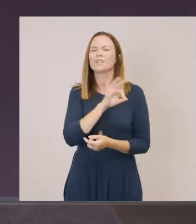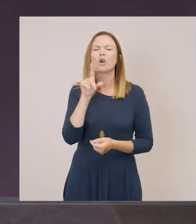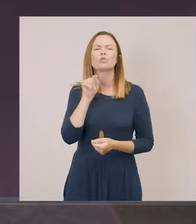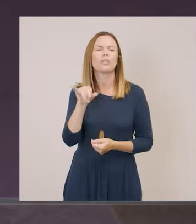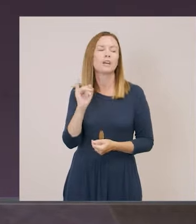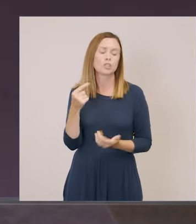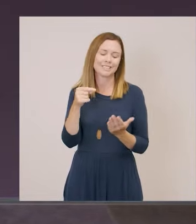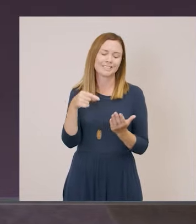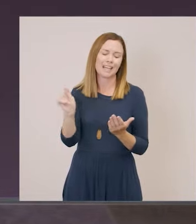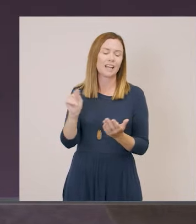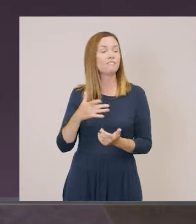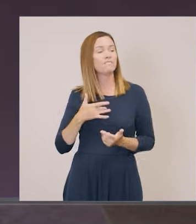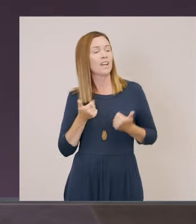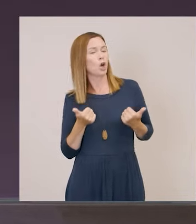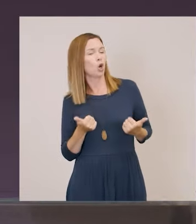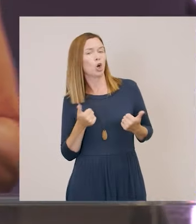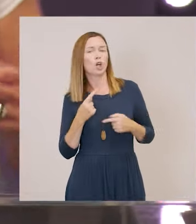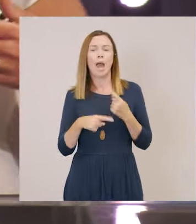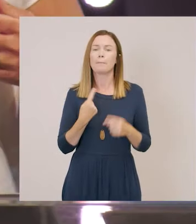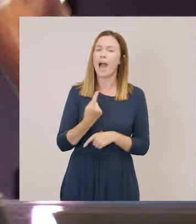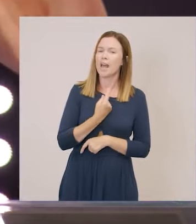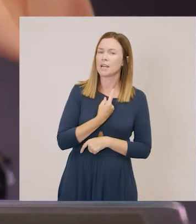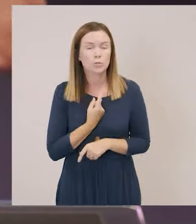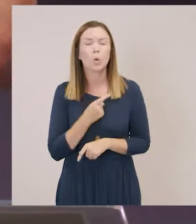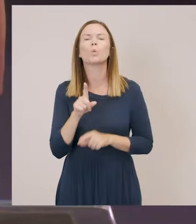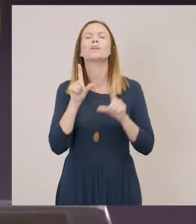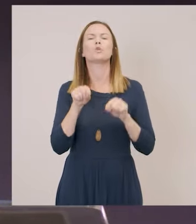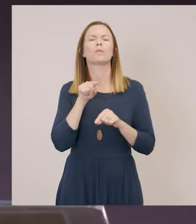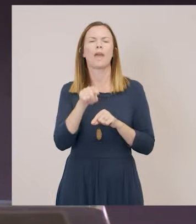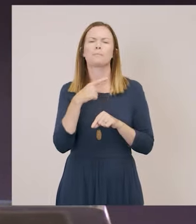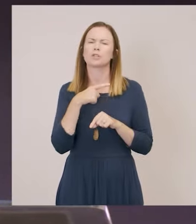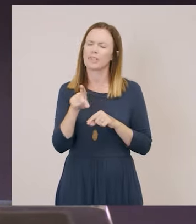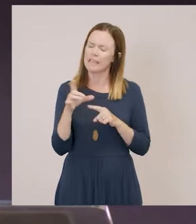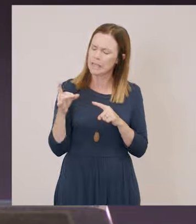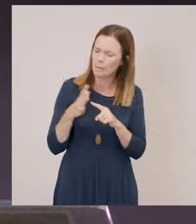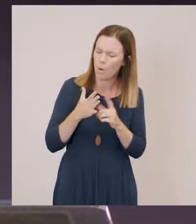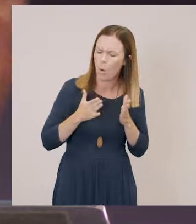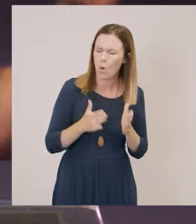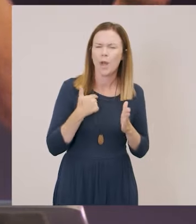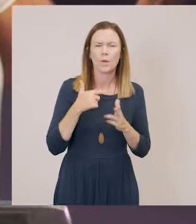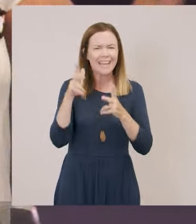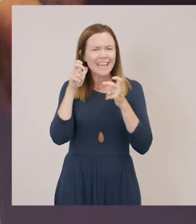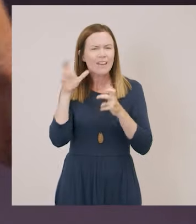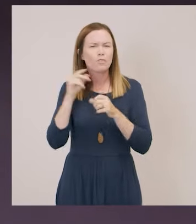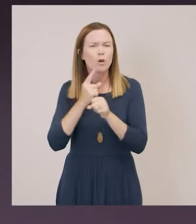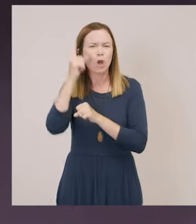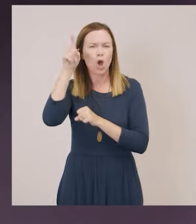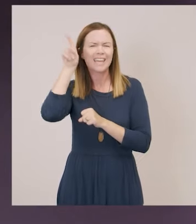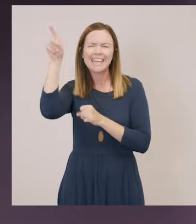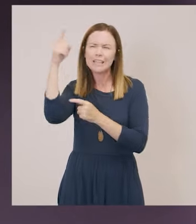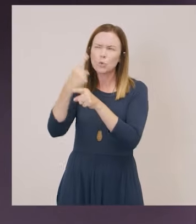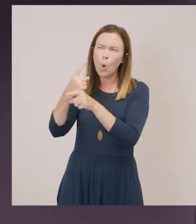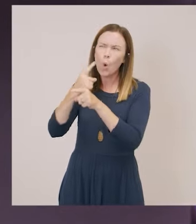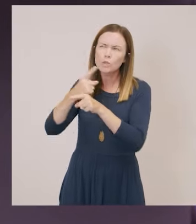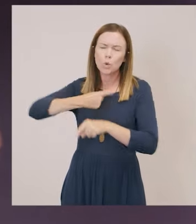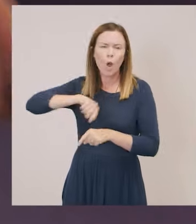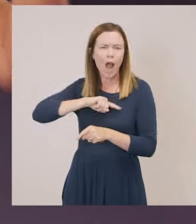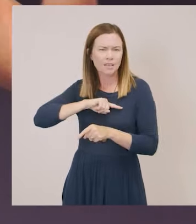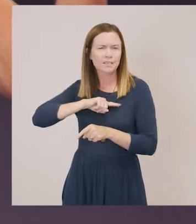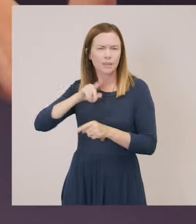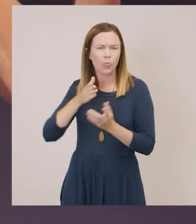again, to tick it off the list, to feel good about ourselves. We do it because it's a key way that we hear from God and he speaks to us through his word. Don't have to